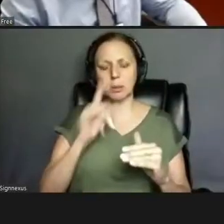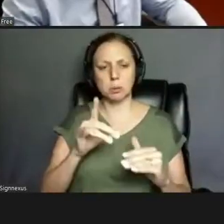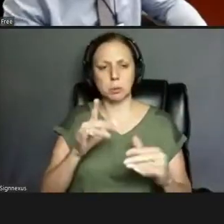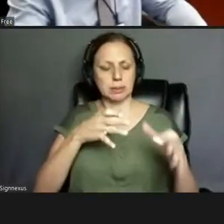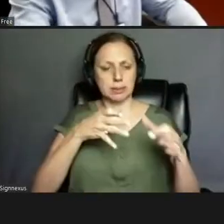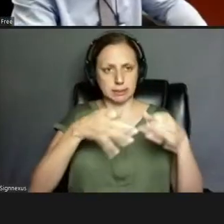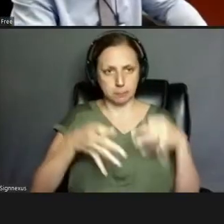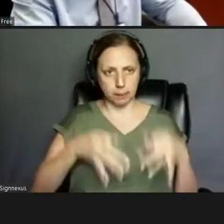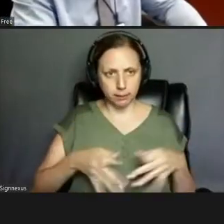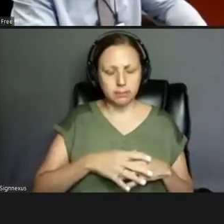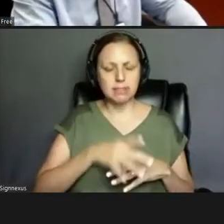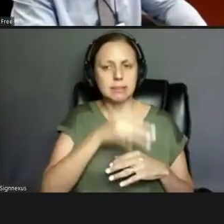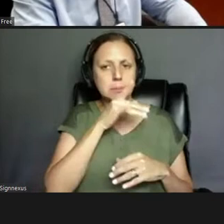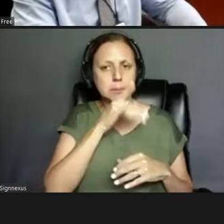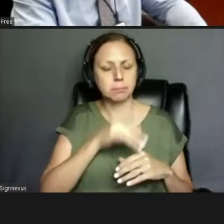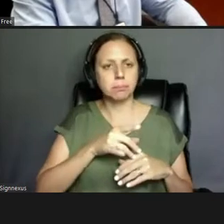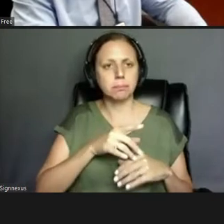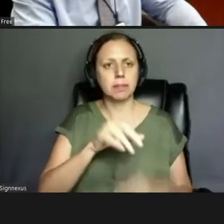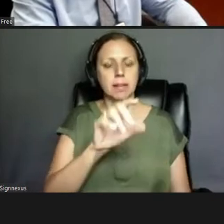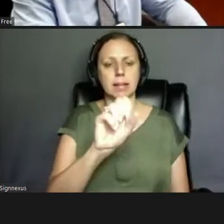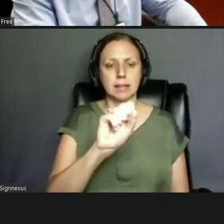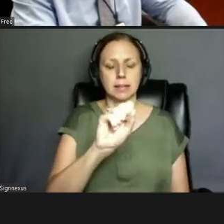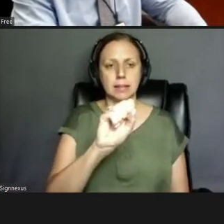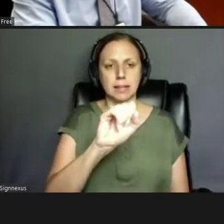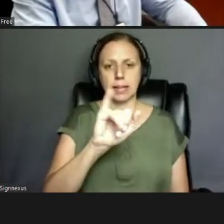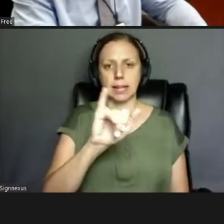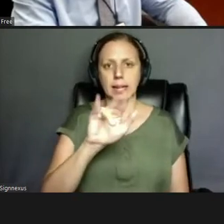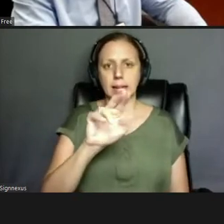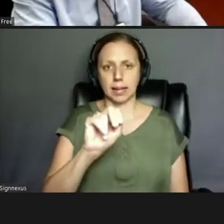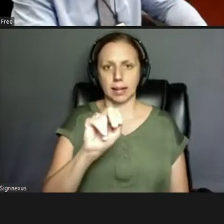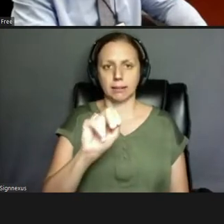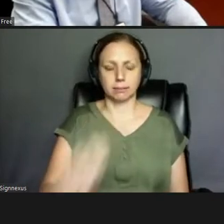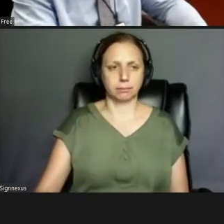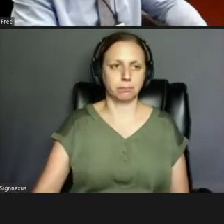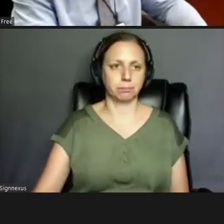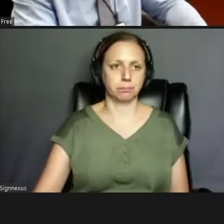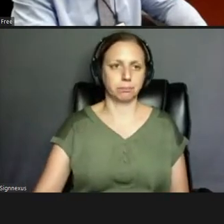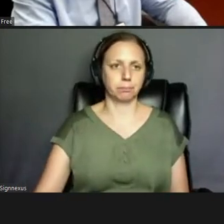followed by Seth Zuckerman. Ian?